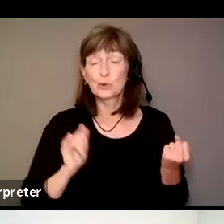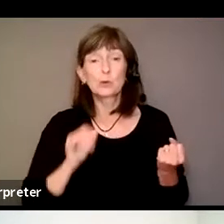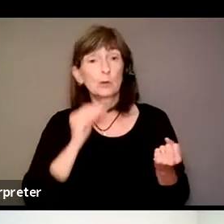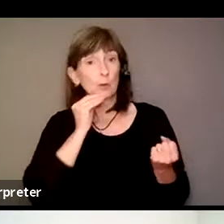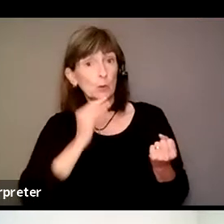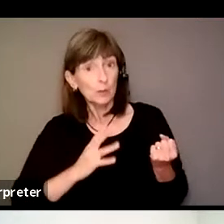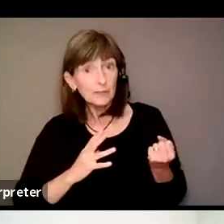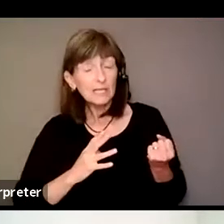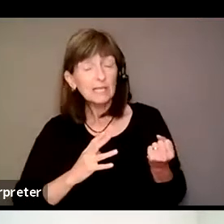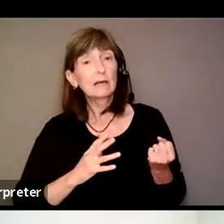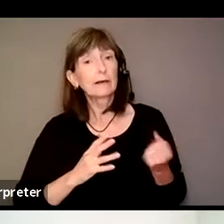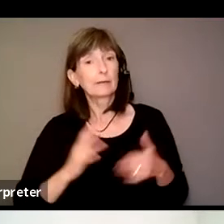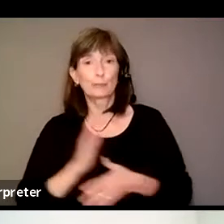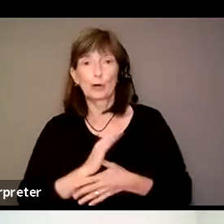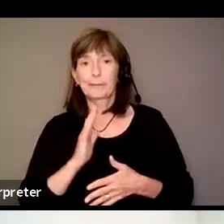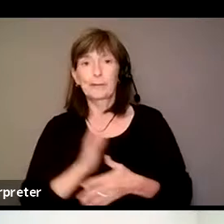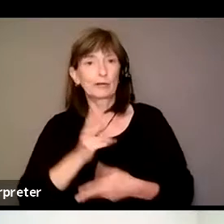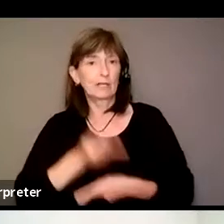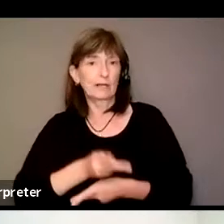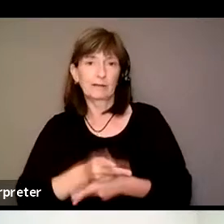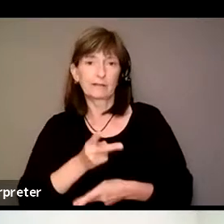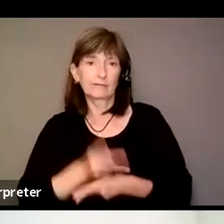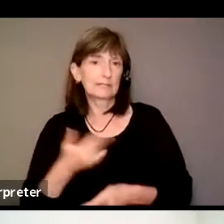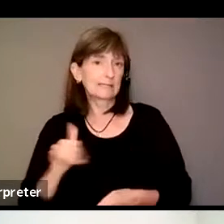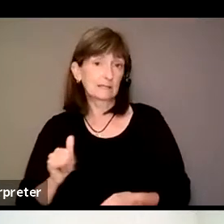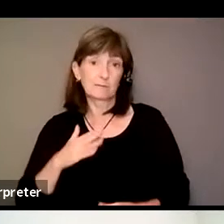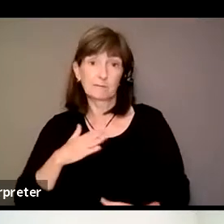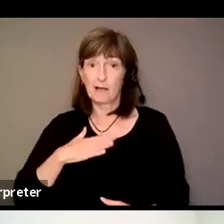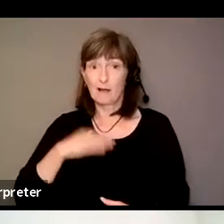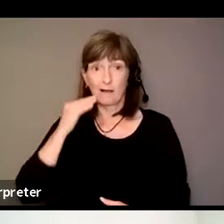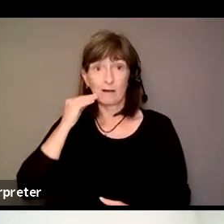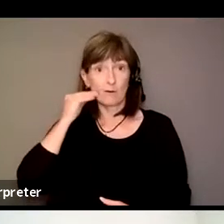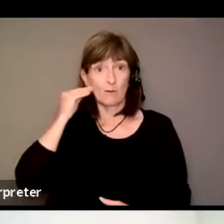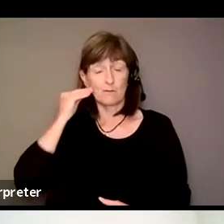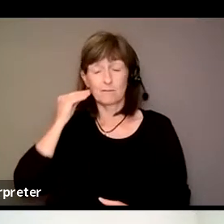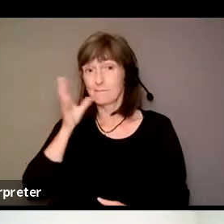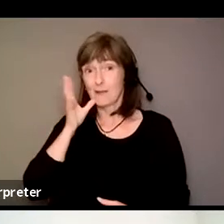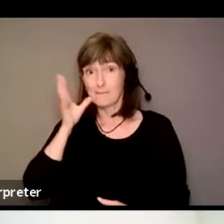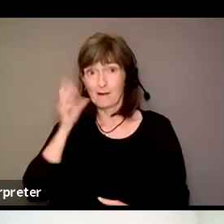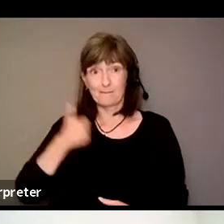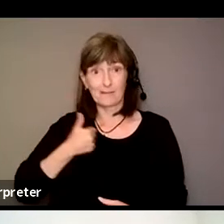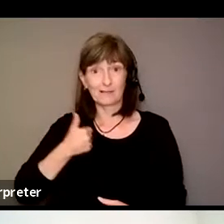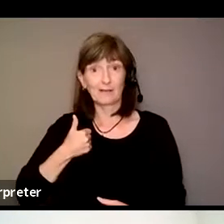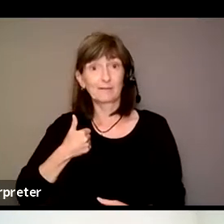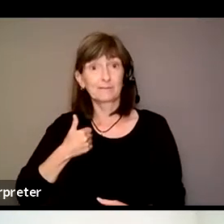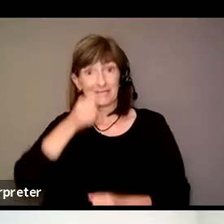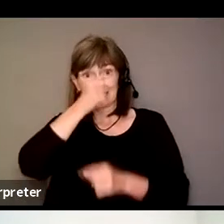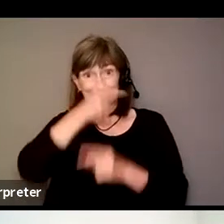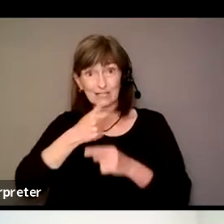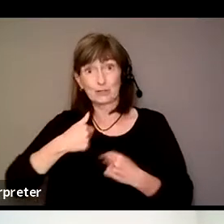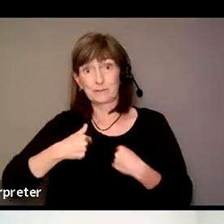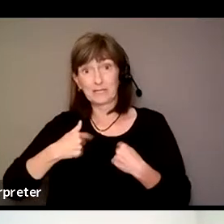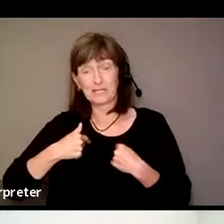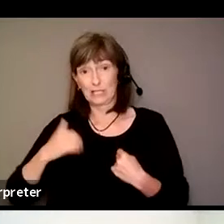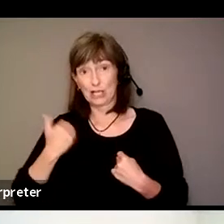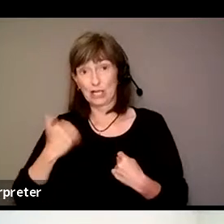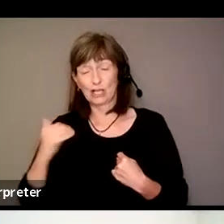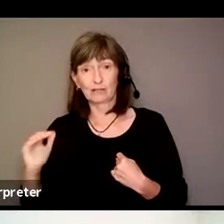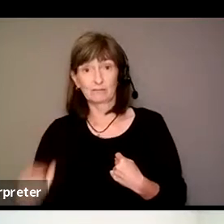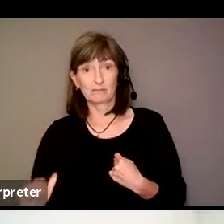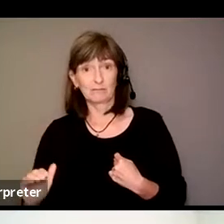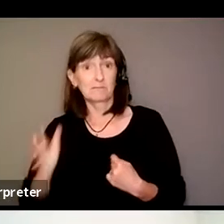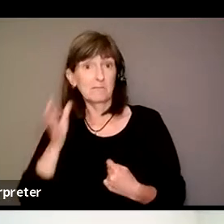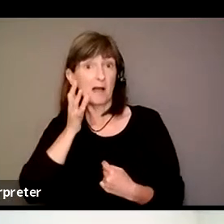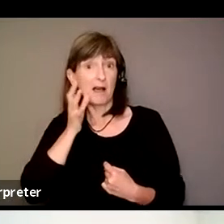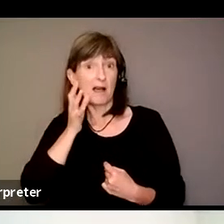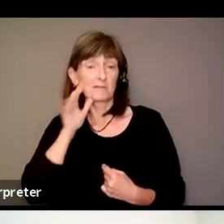the primary caregivers to the household. I mean, I can use my own example. My mom, when my sister and I were young, when we were born, you know,